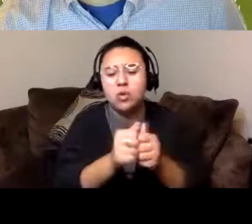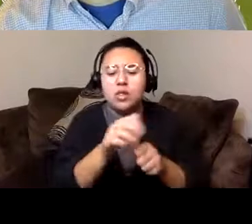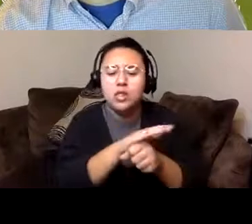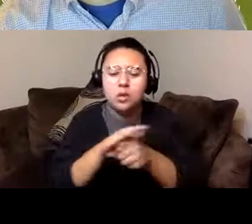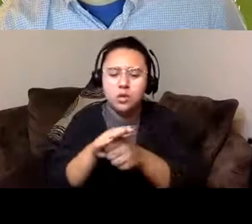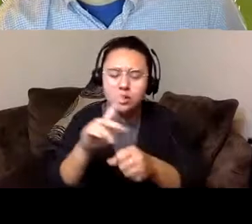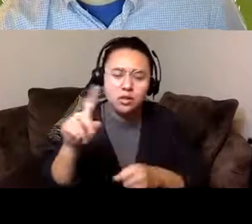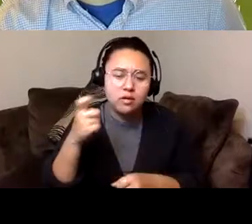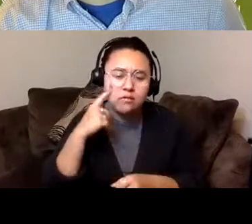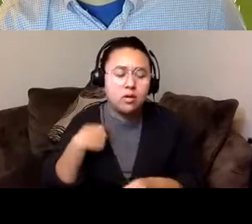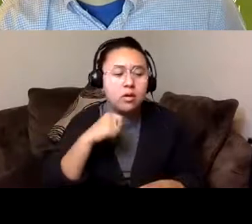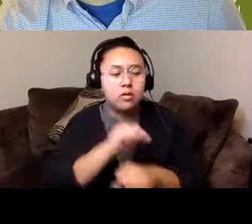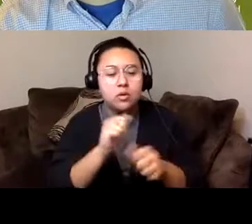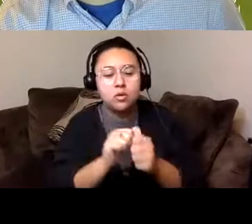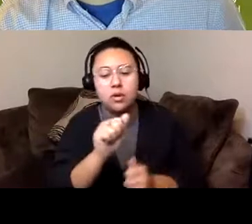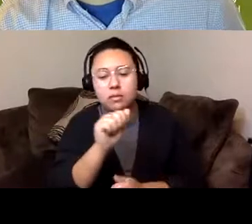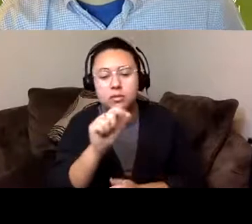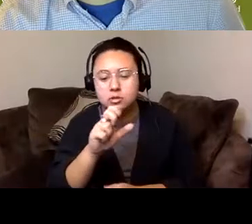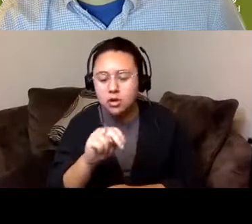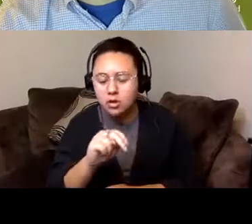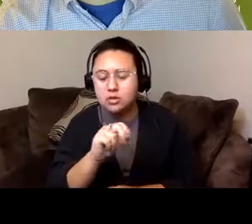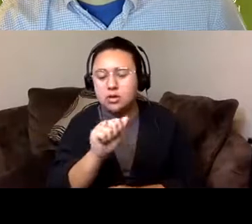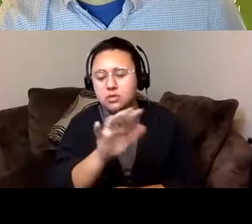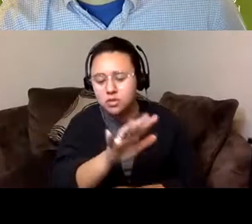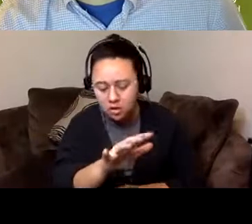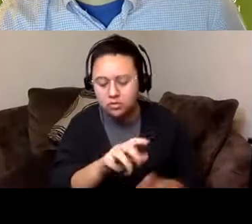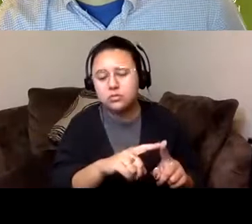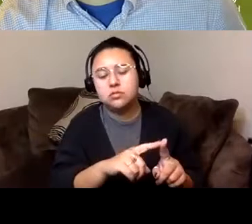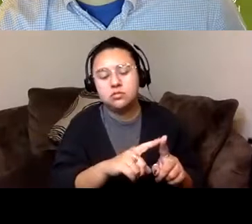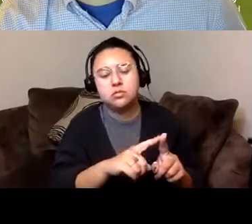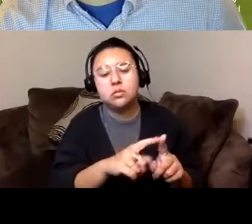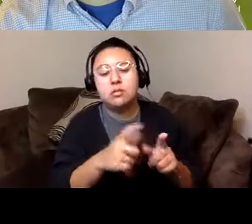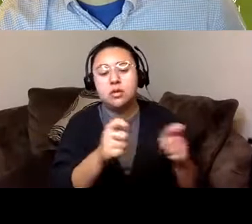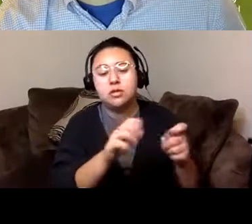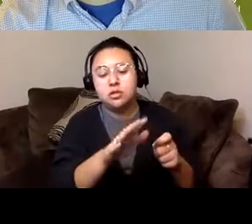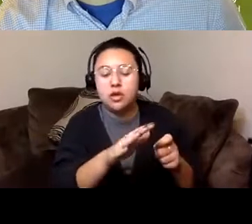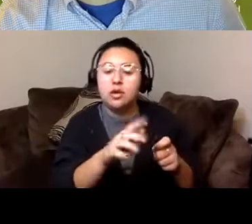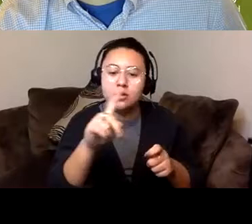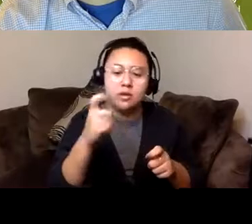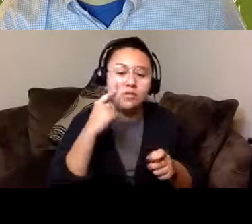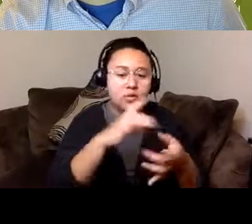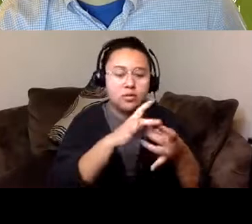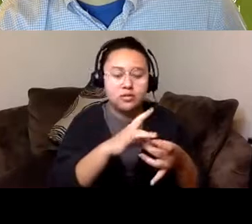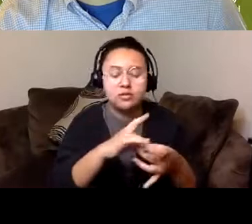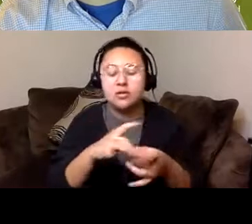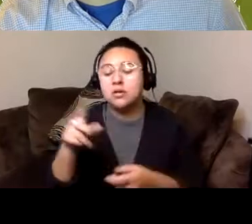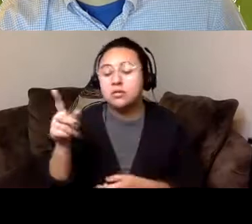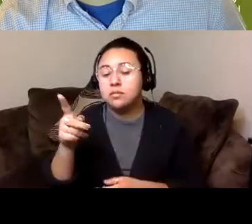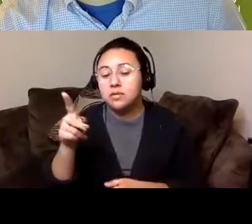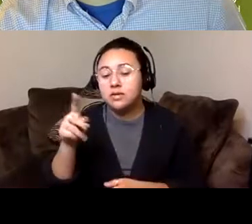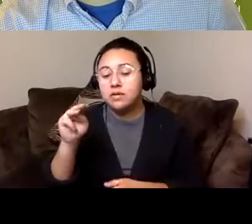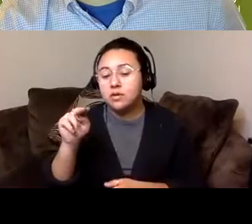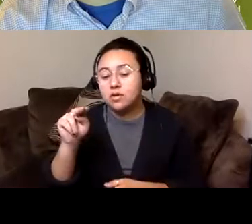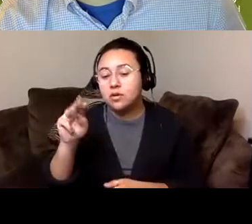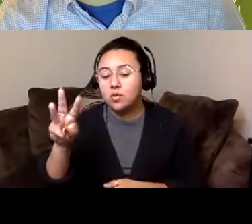with Amazon, managing their local government relations, and of particular interest for the Pacific Northwest is advocating for the protection of